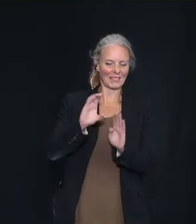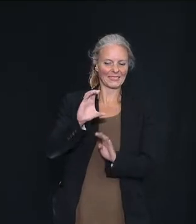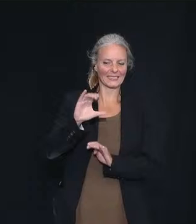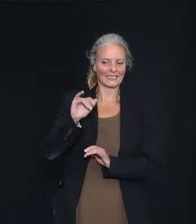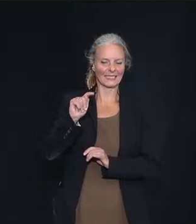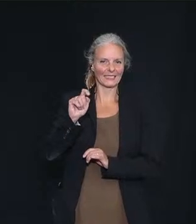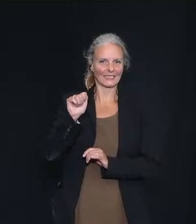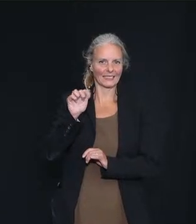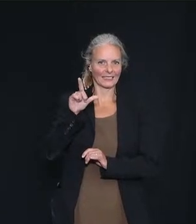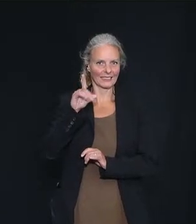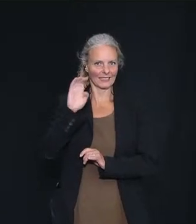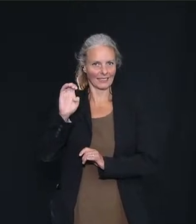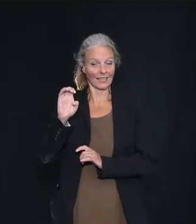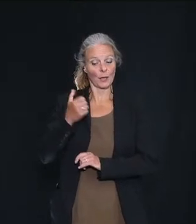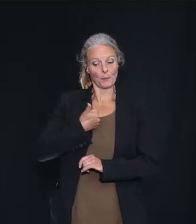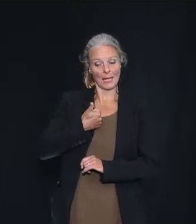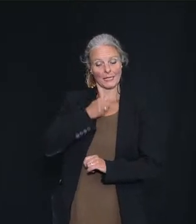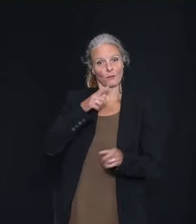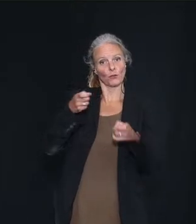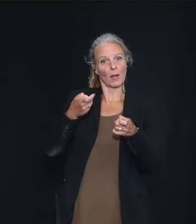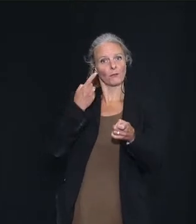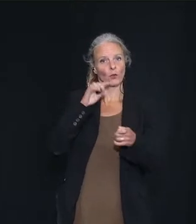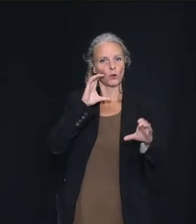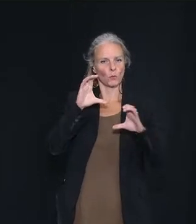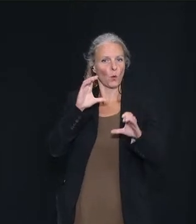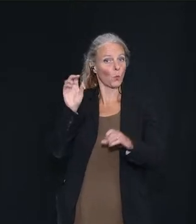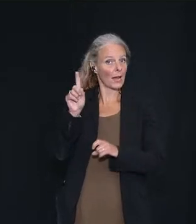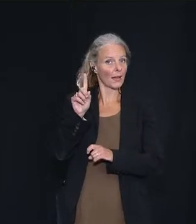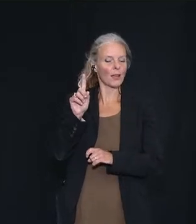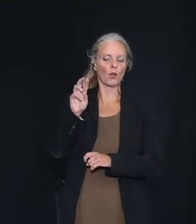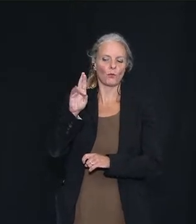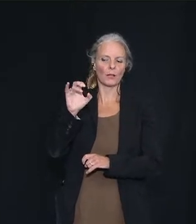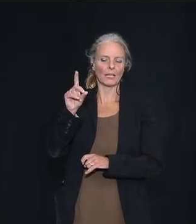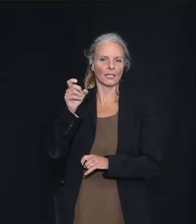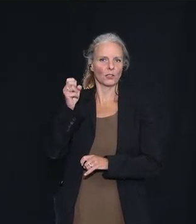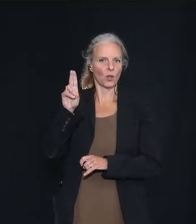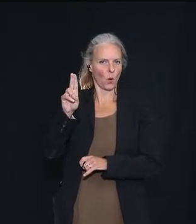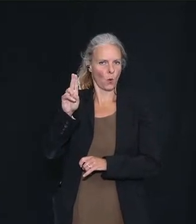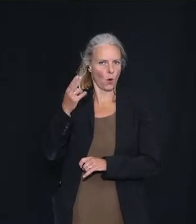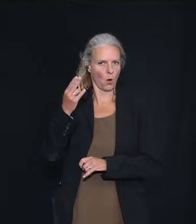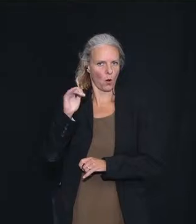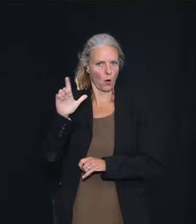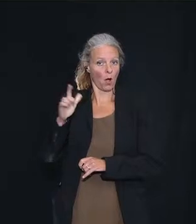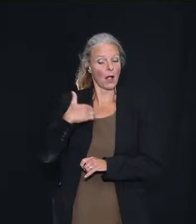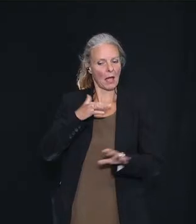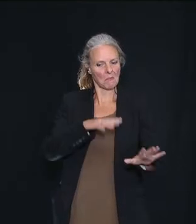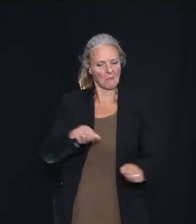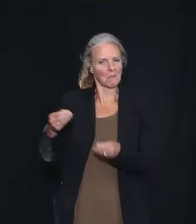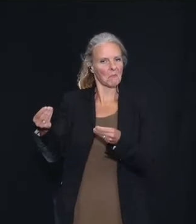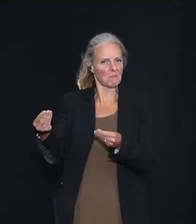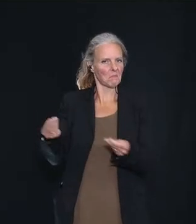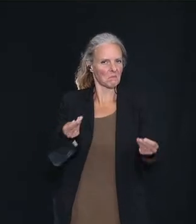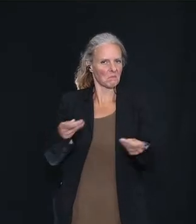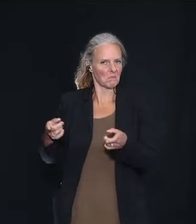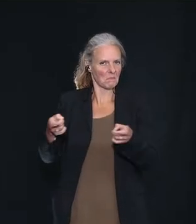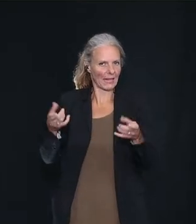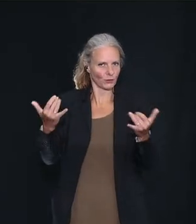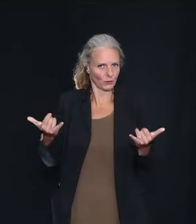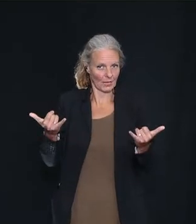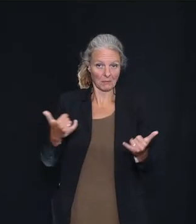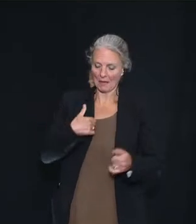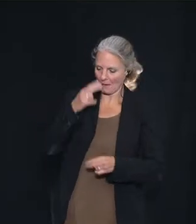of Communications at Rideau Hall. I will be your Master of Ceremonies. It is an honor to be here with you today.